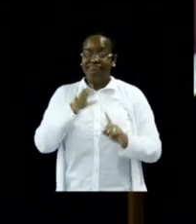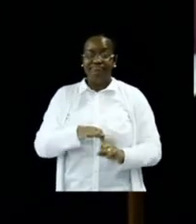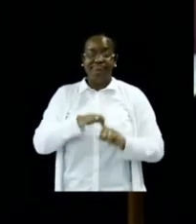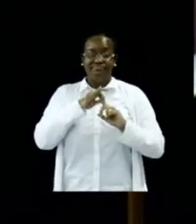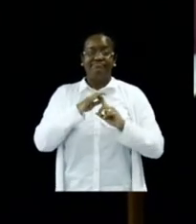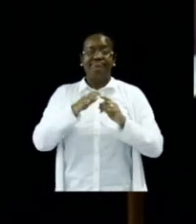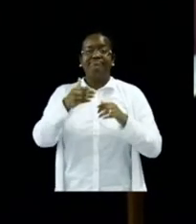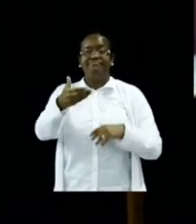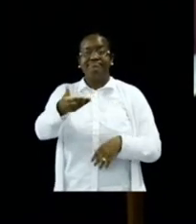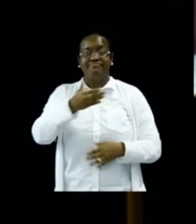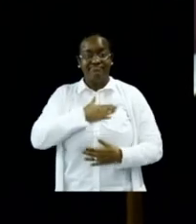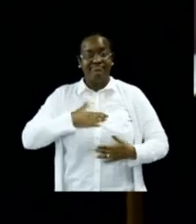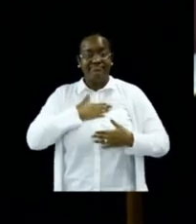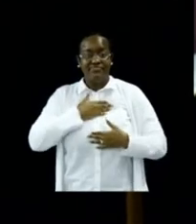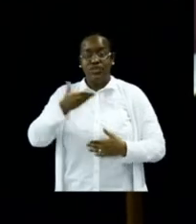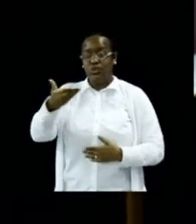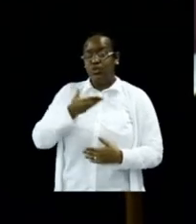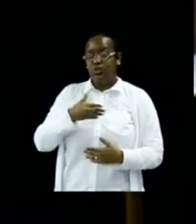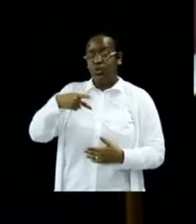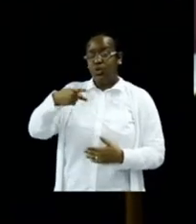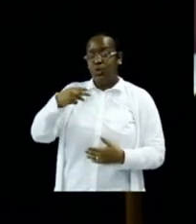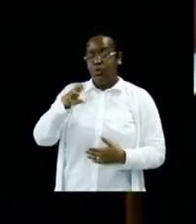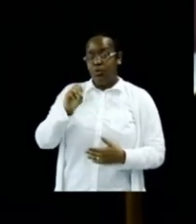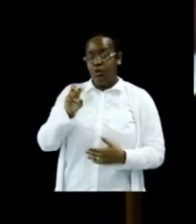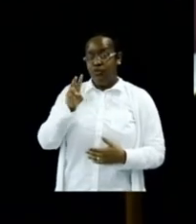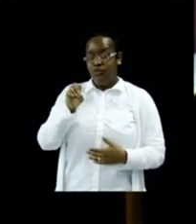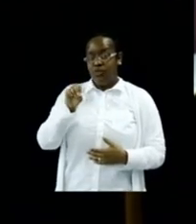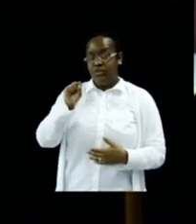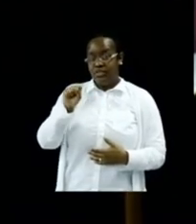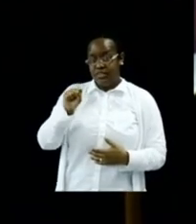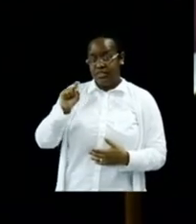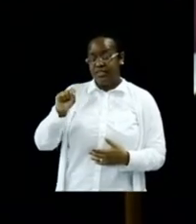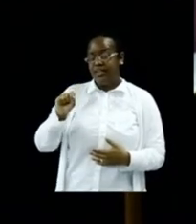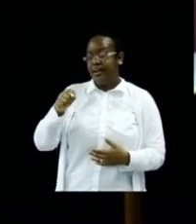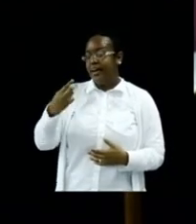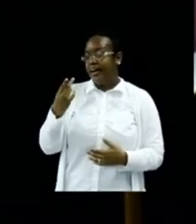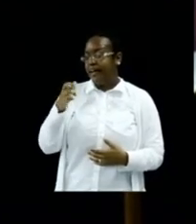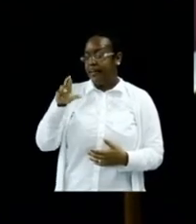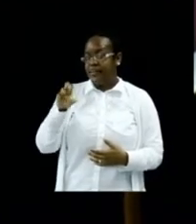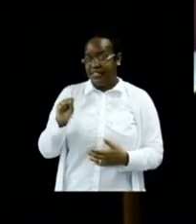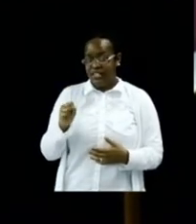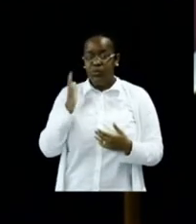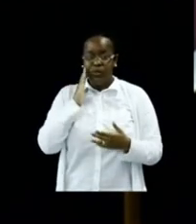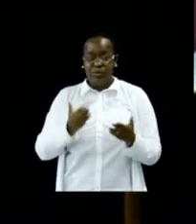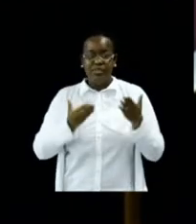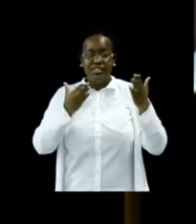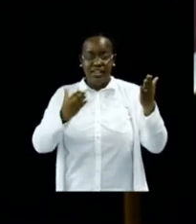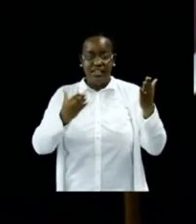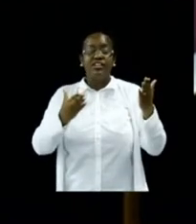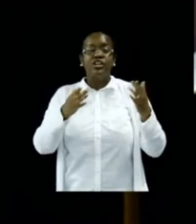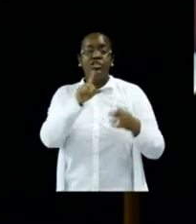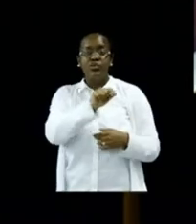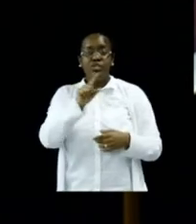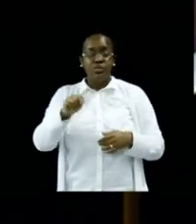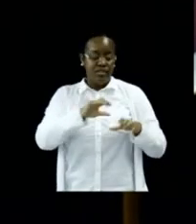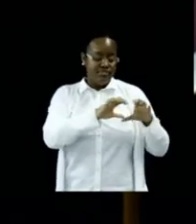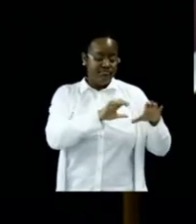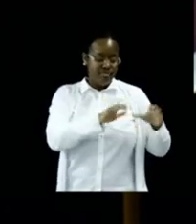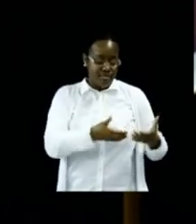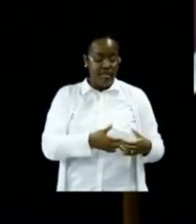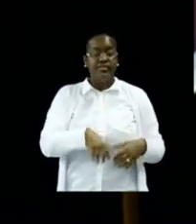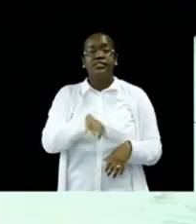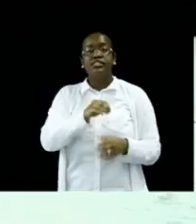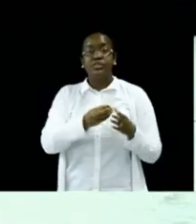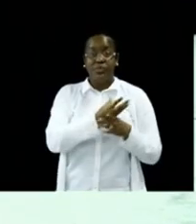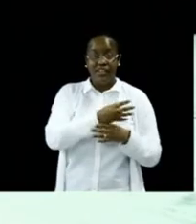of introducing Provost Harris, who will present the 2020 spring, summer, and fall graduating candidates.